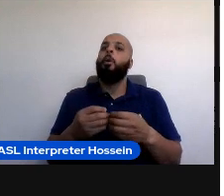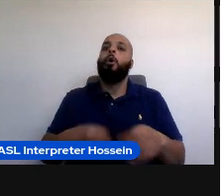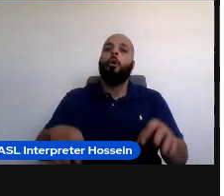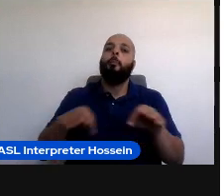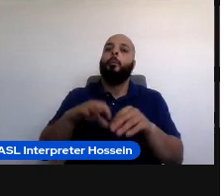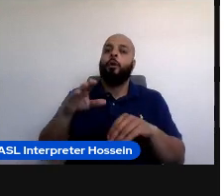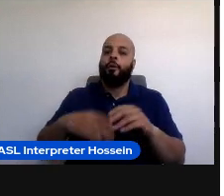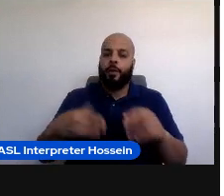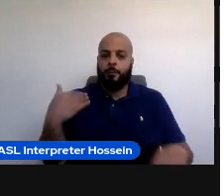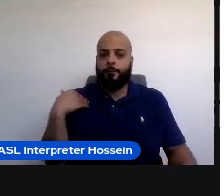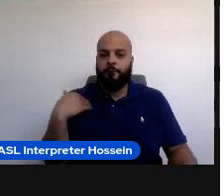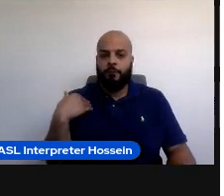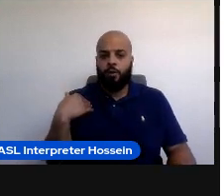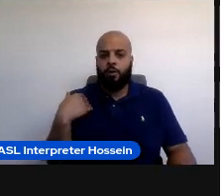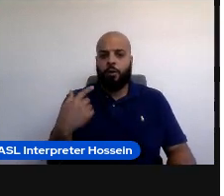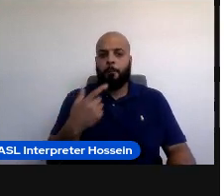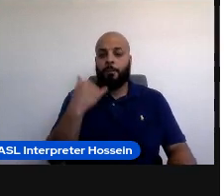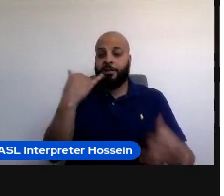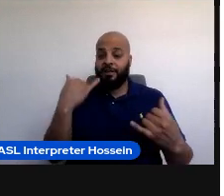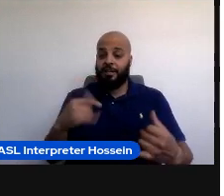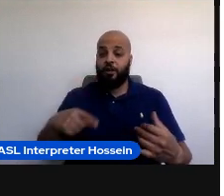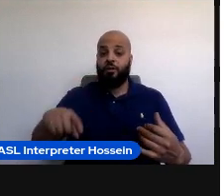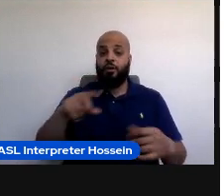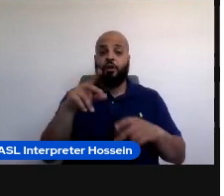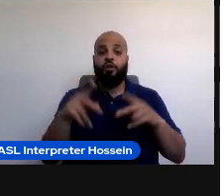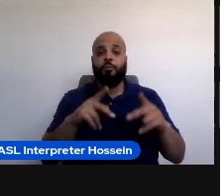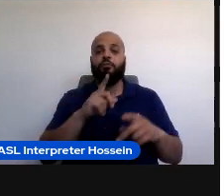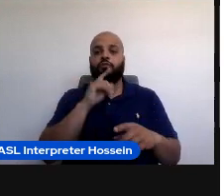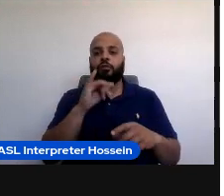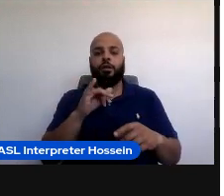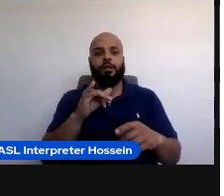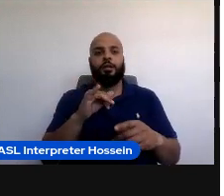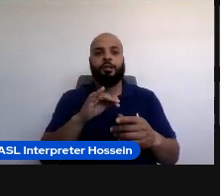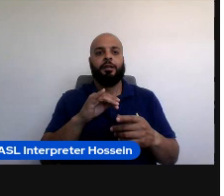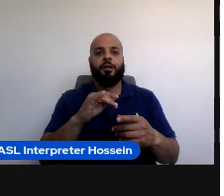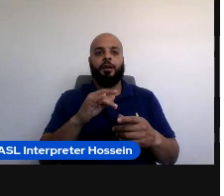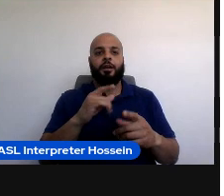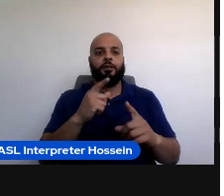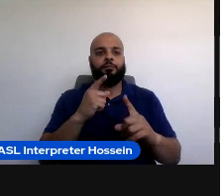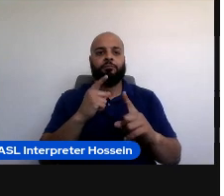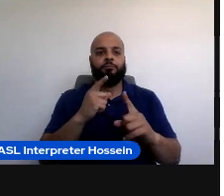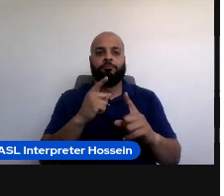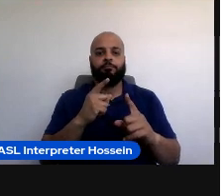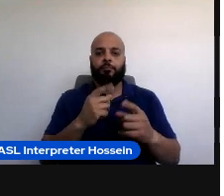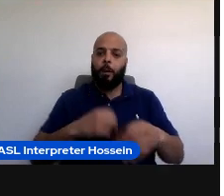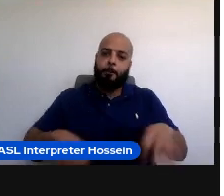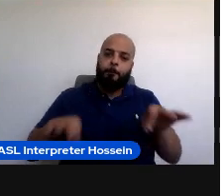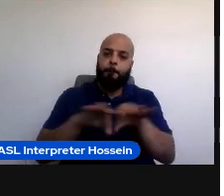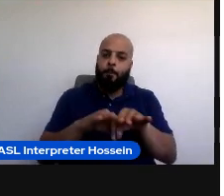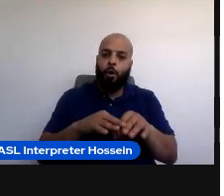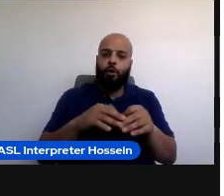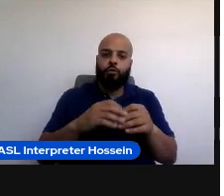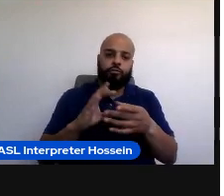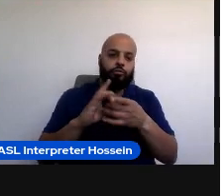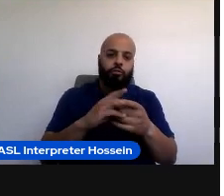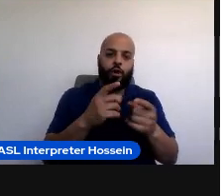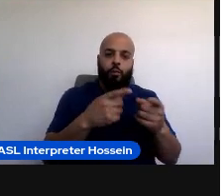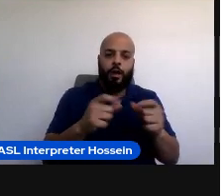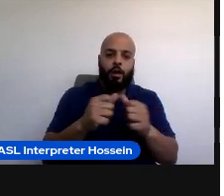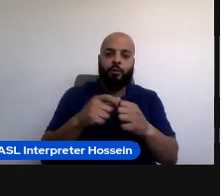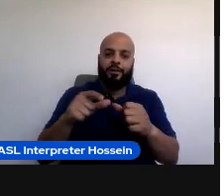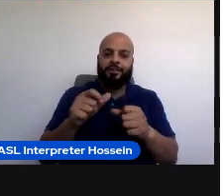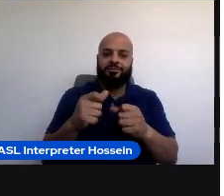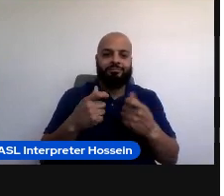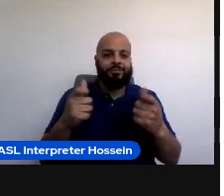that they were in, because these people were now the touch point as to what was happening with a major, pandemic scare. They were